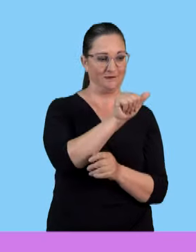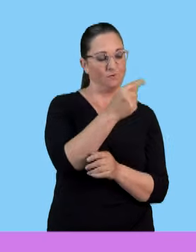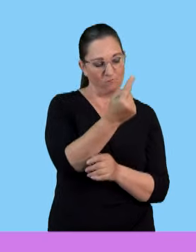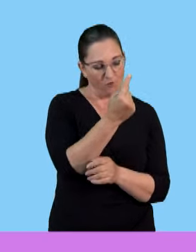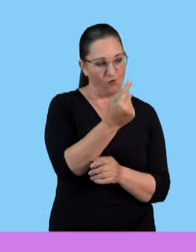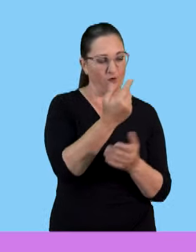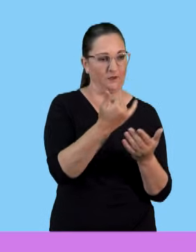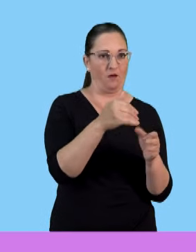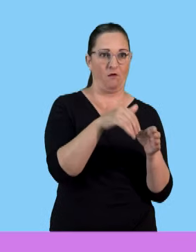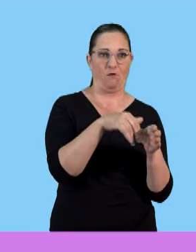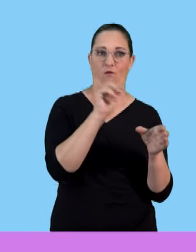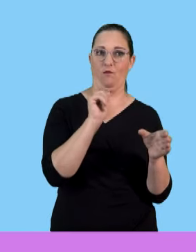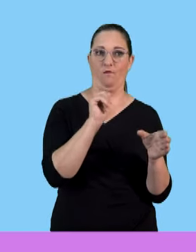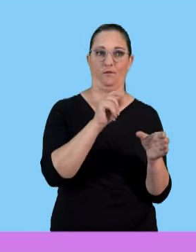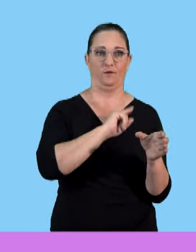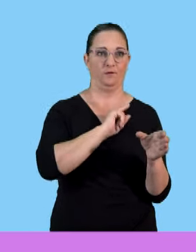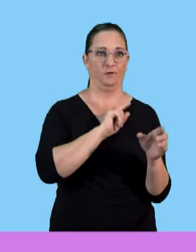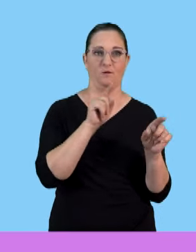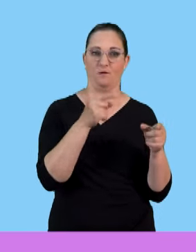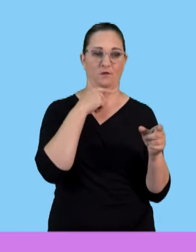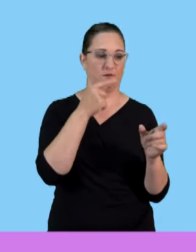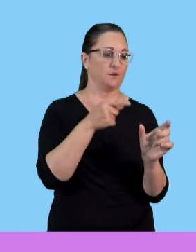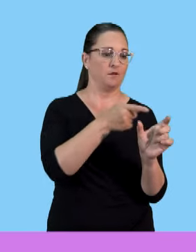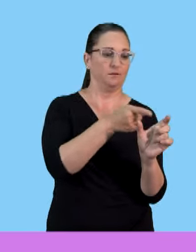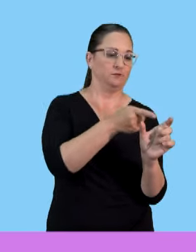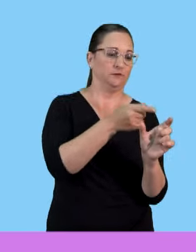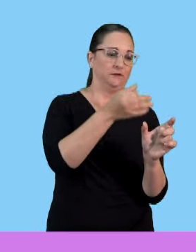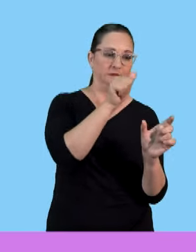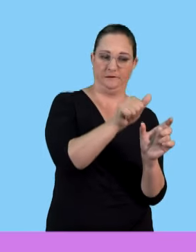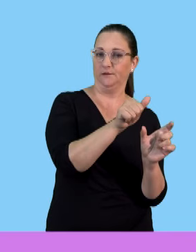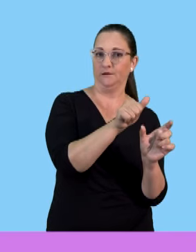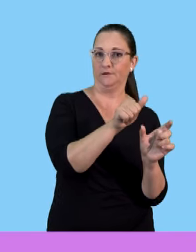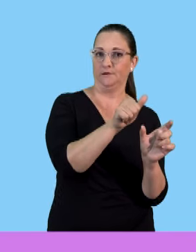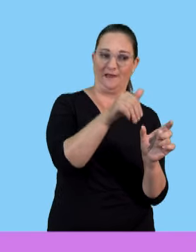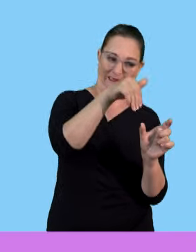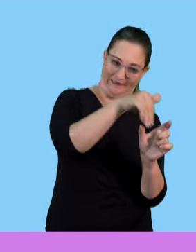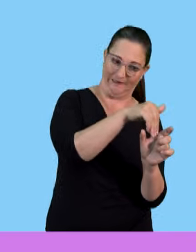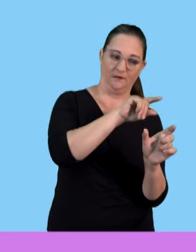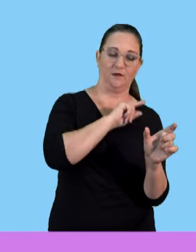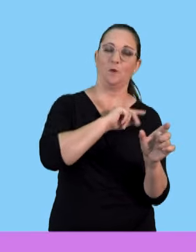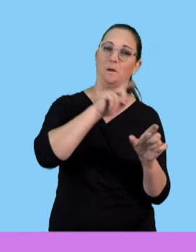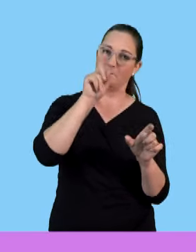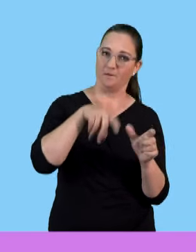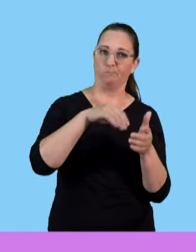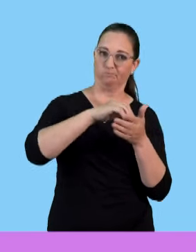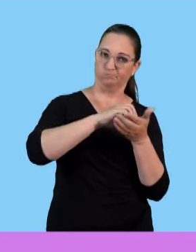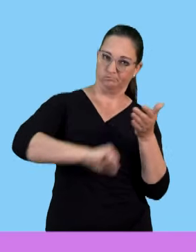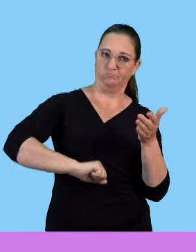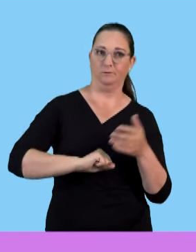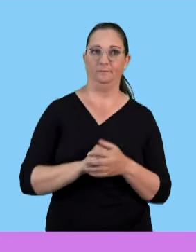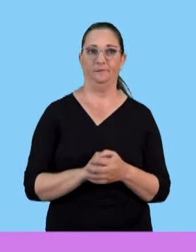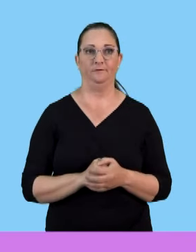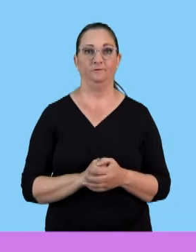out from above. So we cannot say it's 30, the kiloliters that we are taking here. So we must subtract them